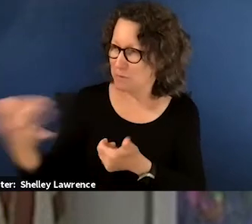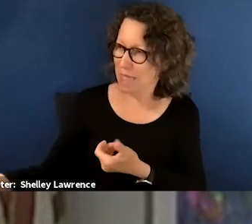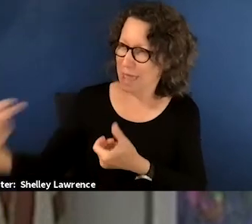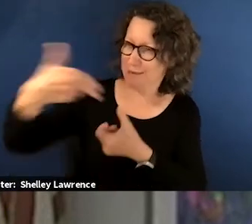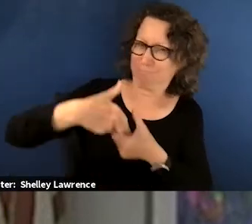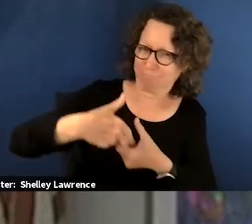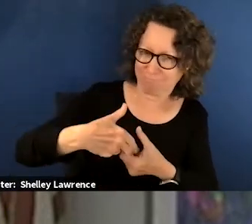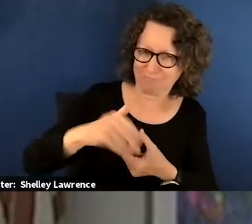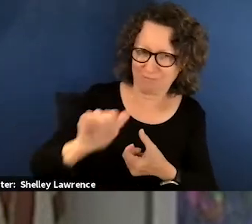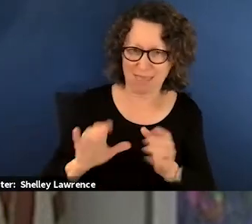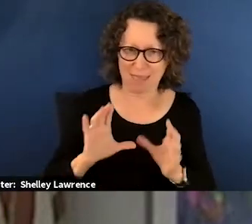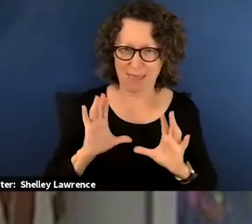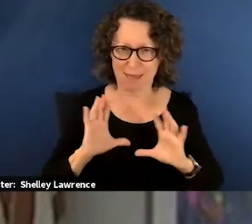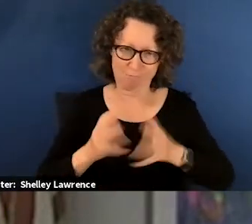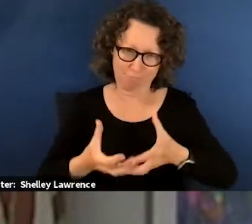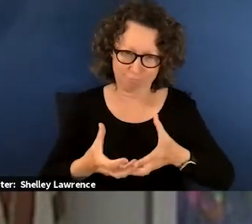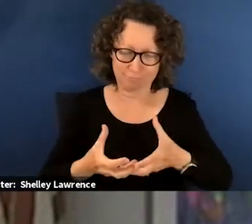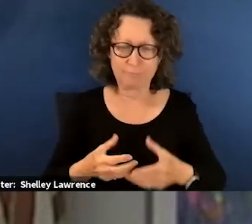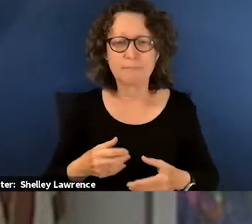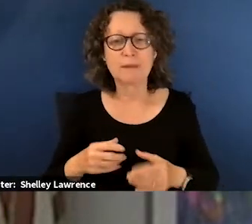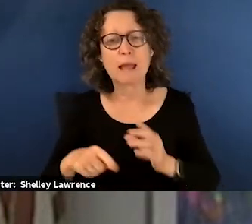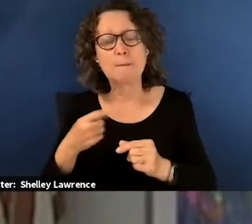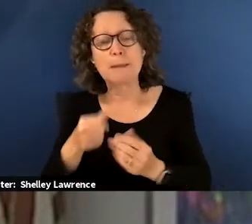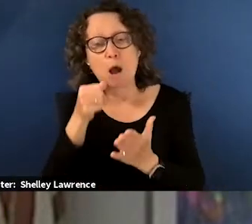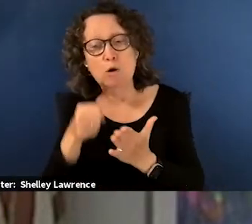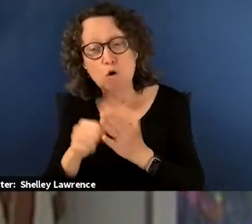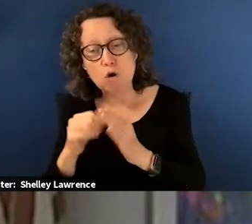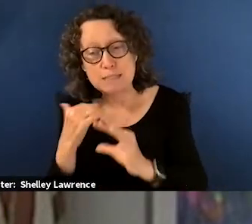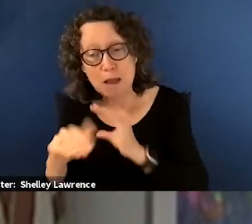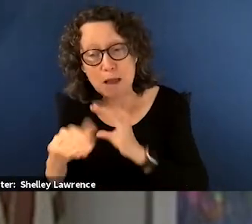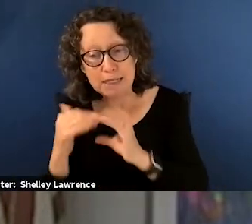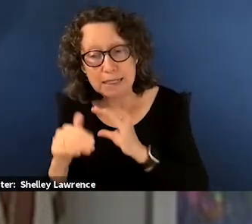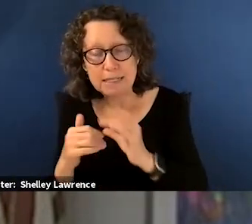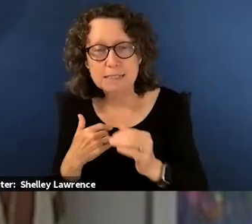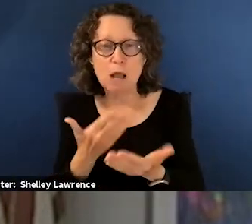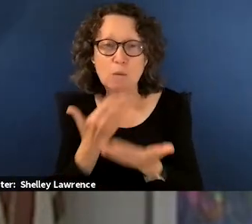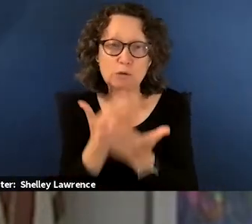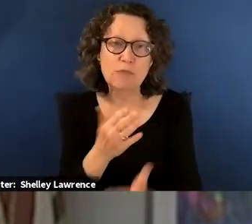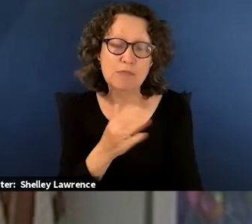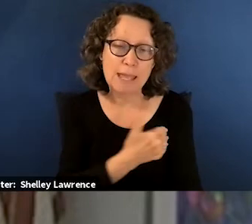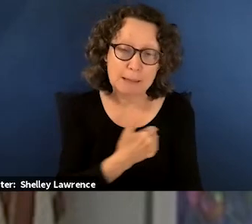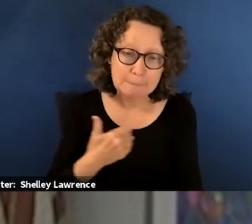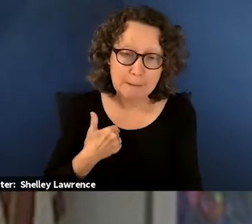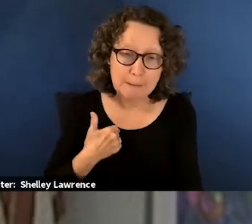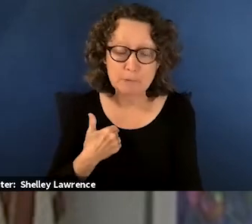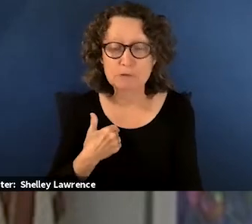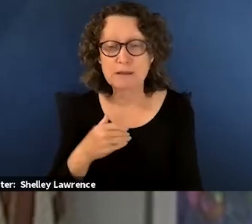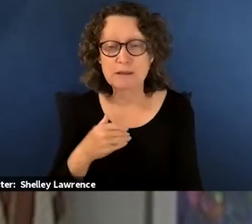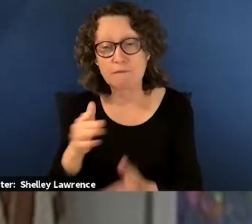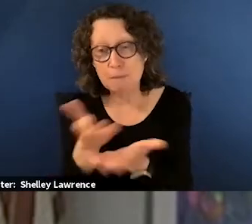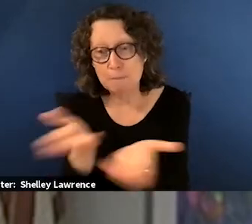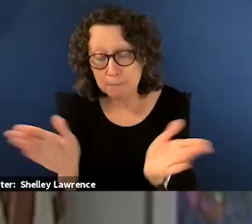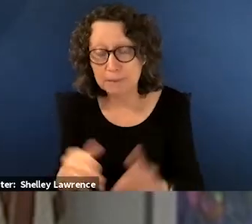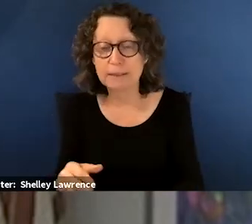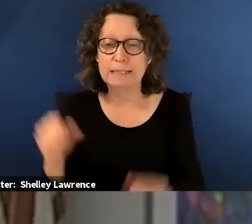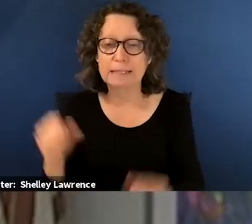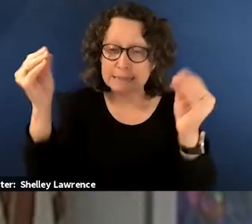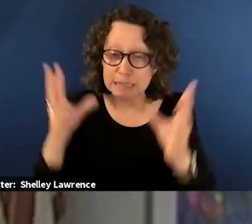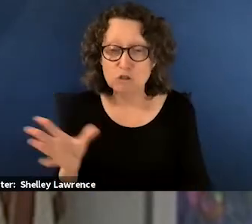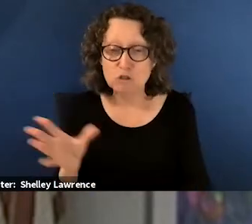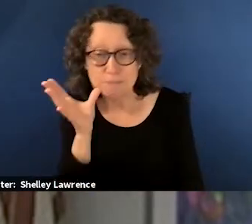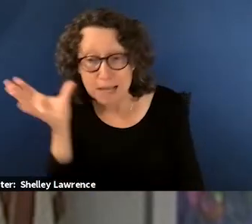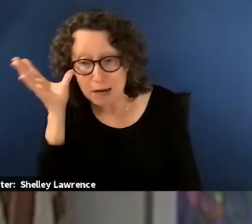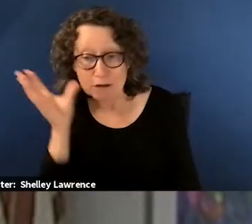fold. On correspondence, I just want to thank the members of the public, teachers, parents,